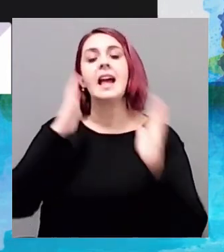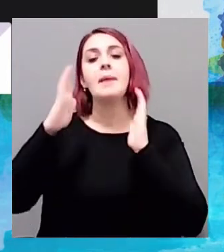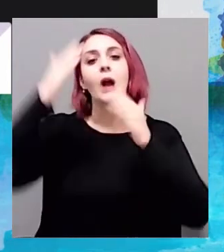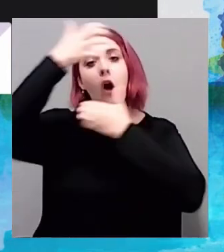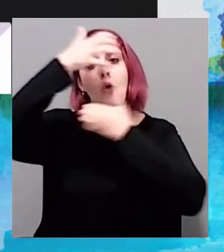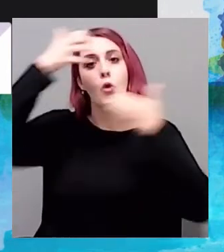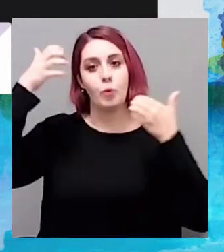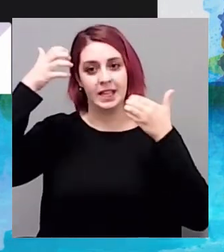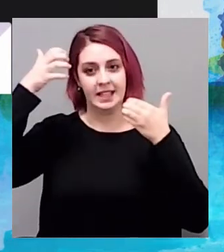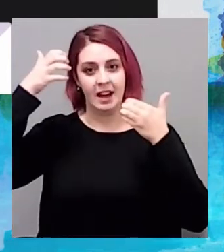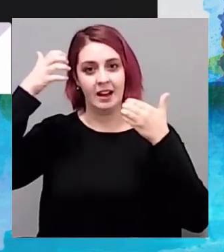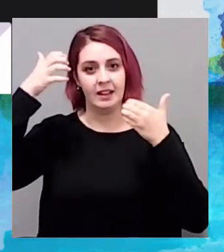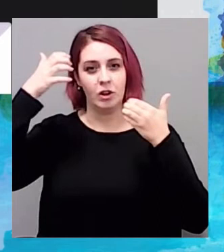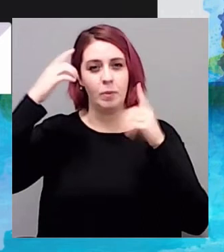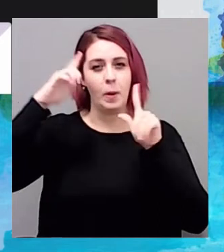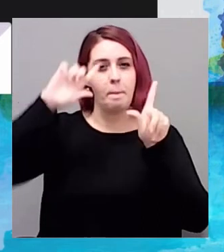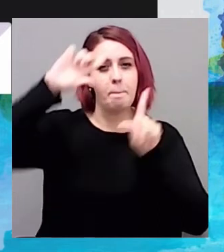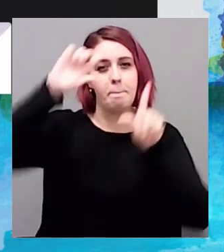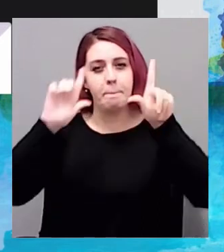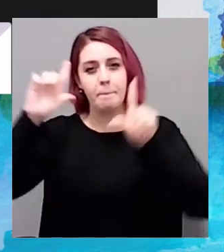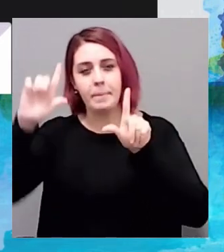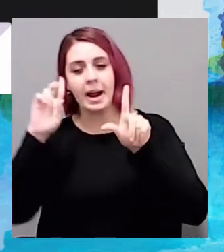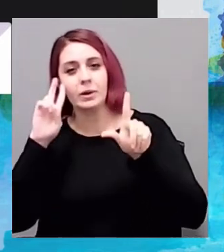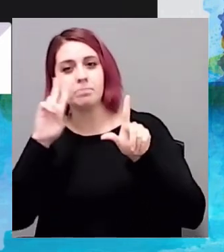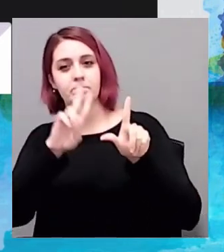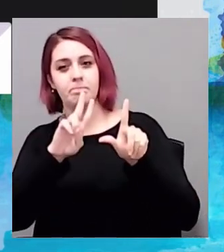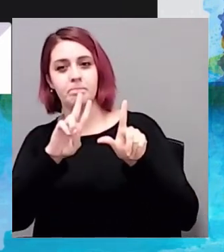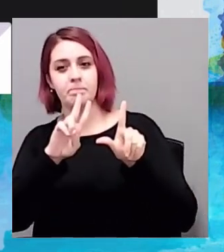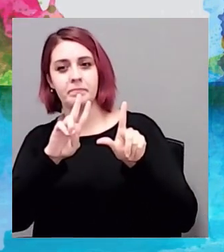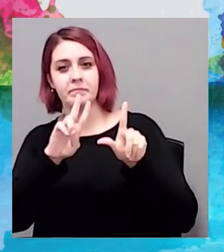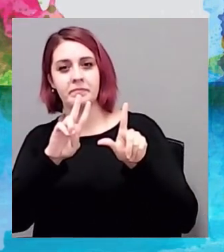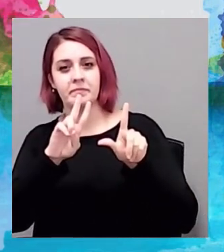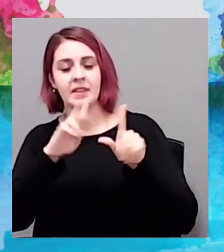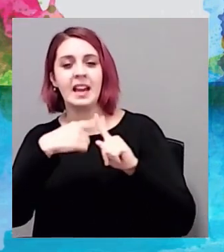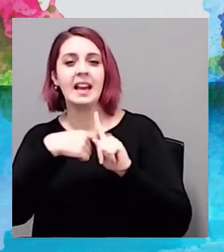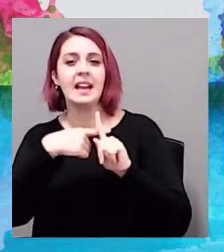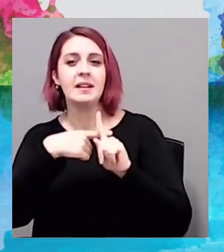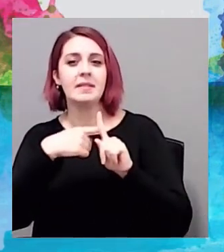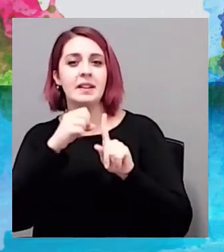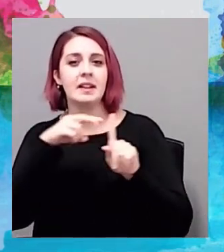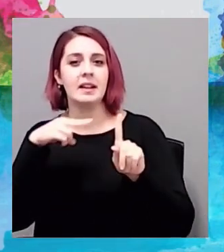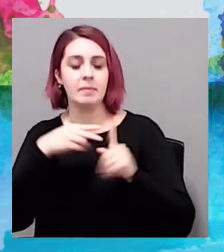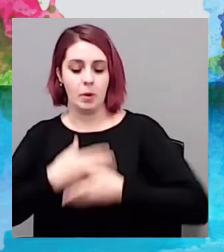is also from the Cubic period. His Cubist works, one of his Cubist works.